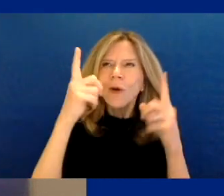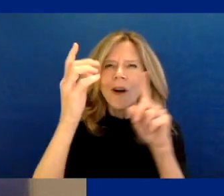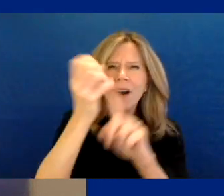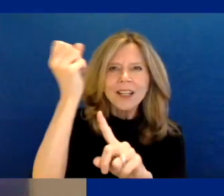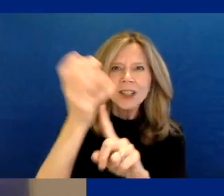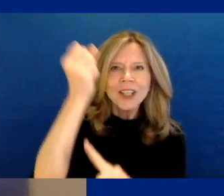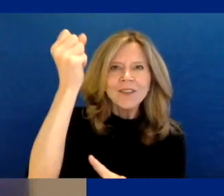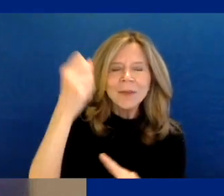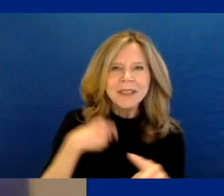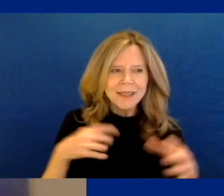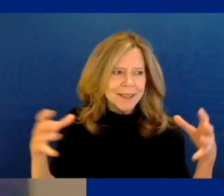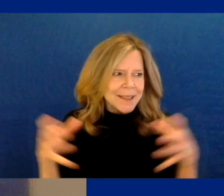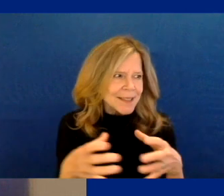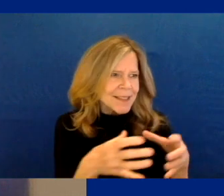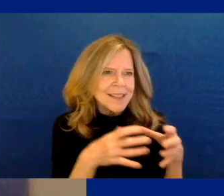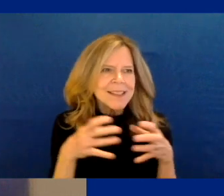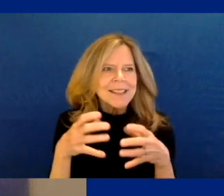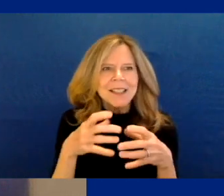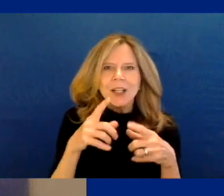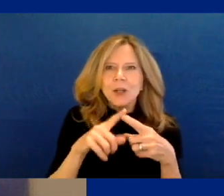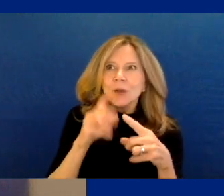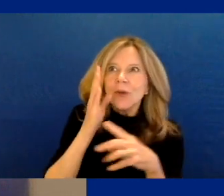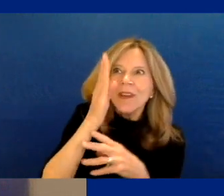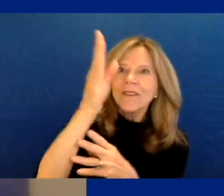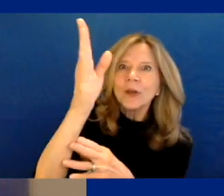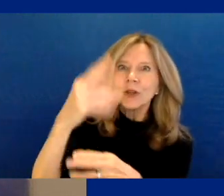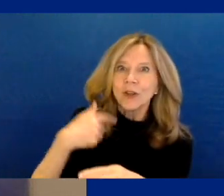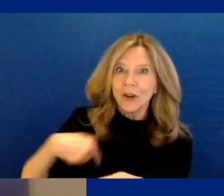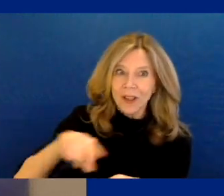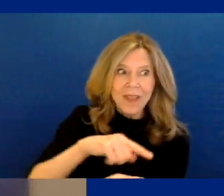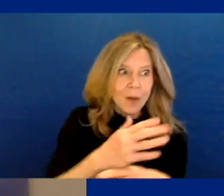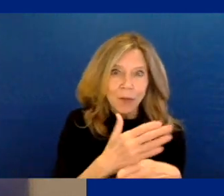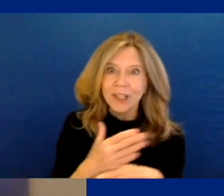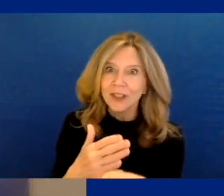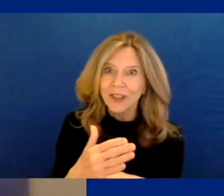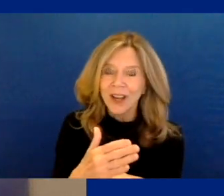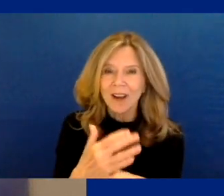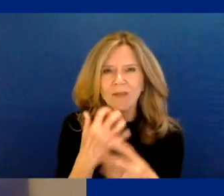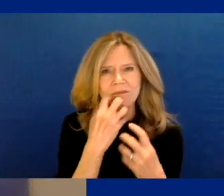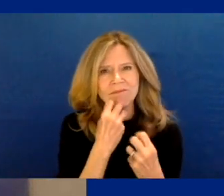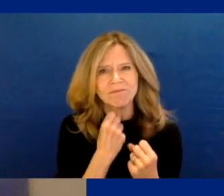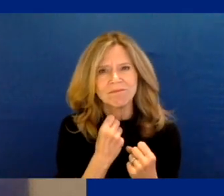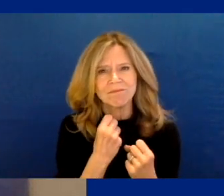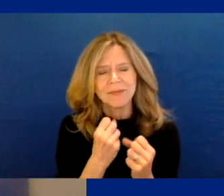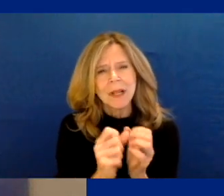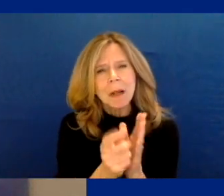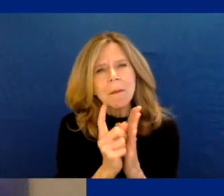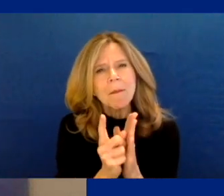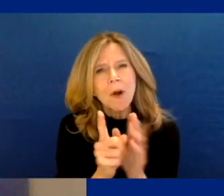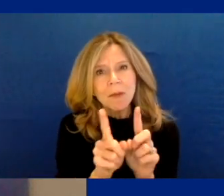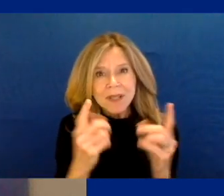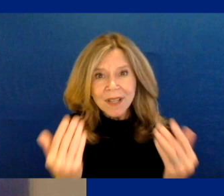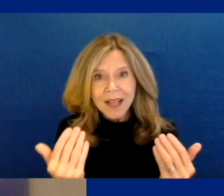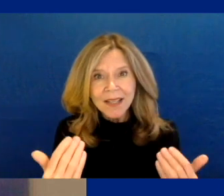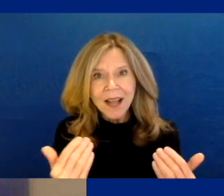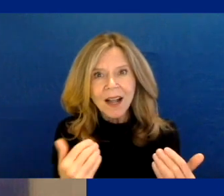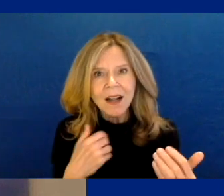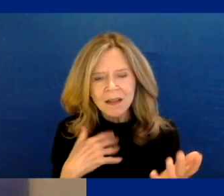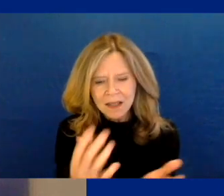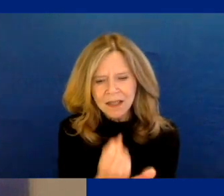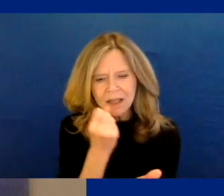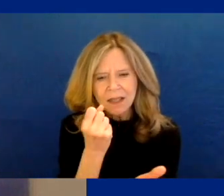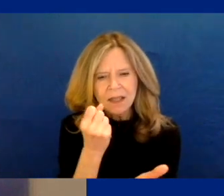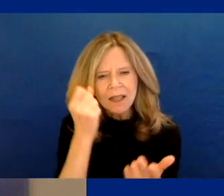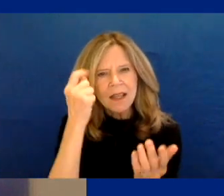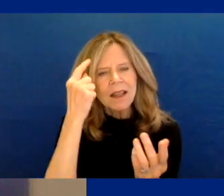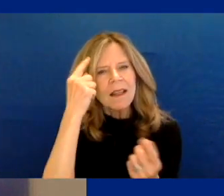achievements and galvanizing towards the collective futures that we all share, which is truly special. It is in moments like these that we have the